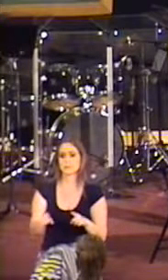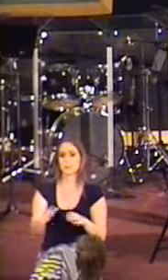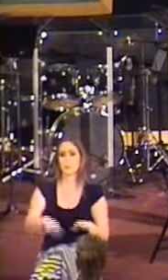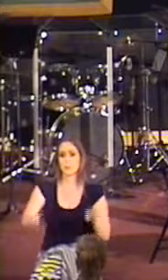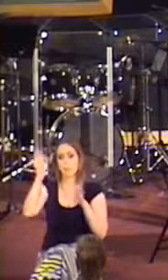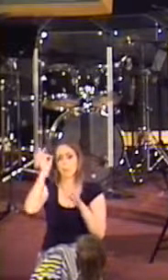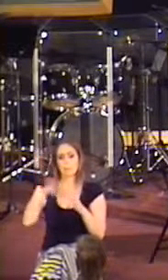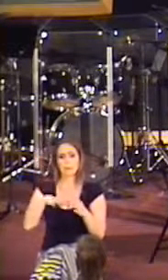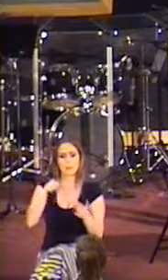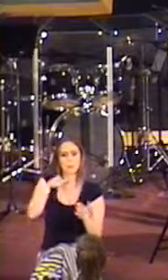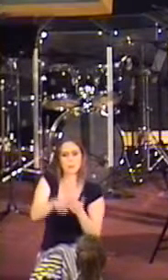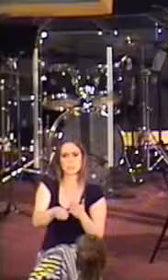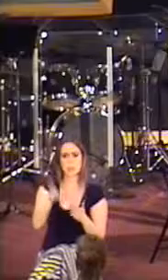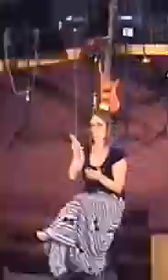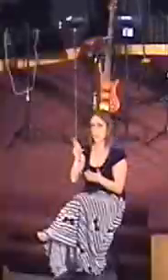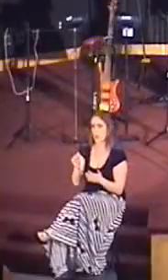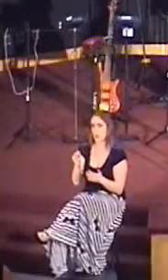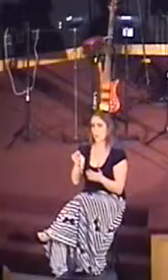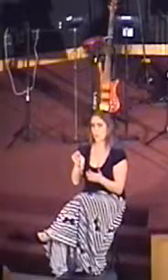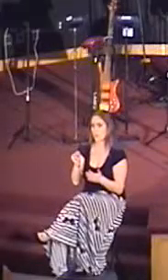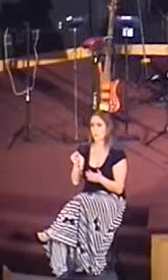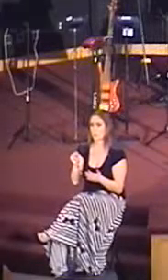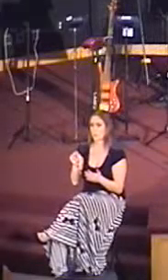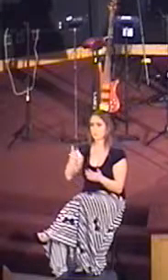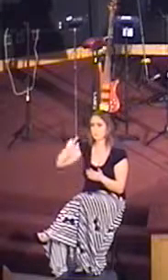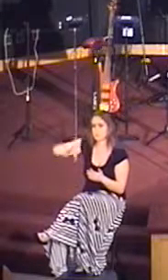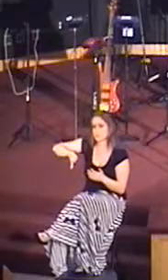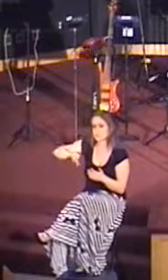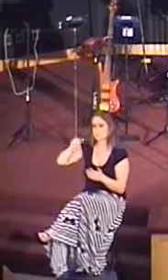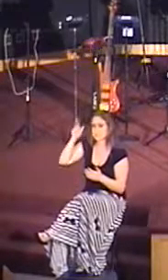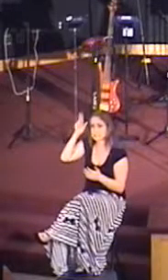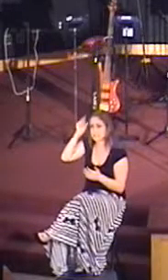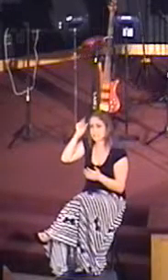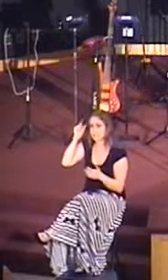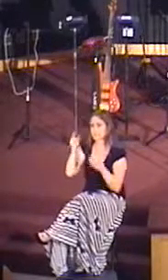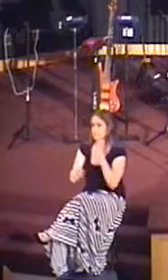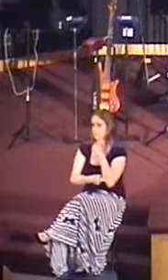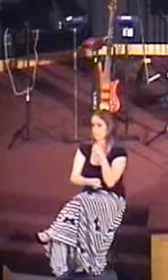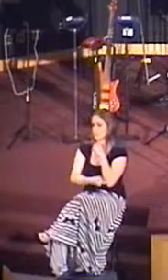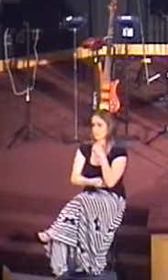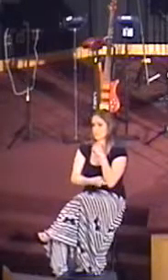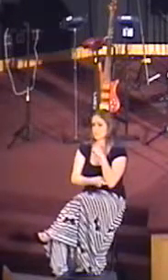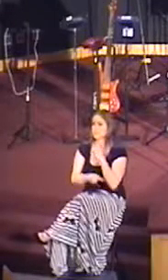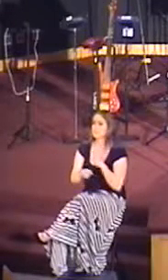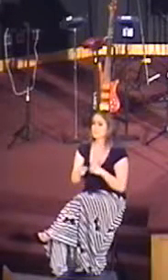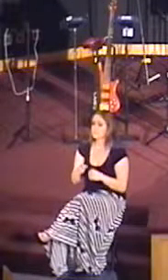no, that ejects the devil's temptation. And he's saying right